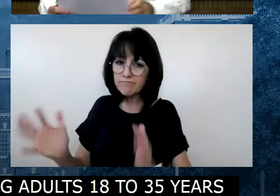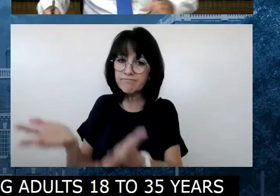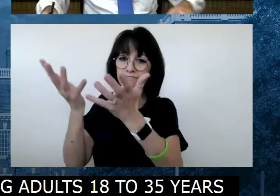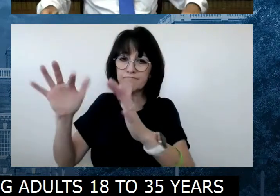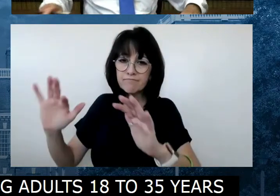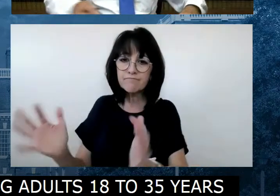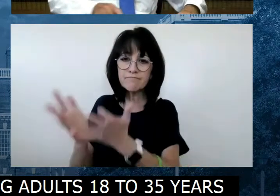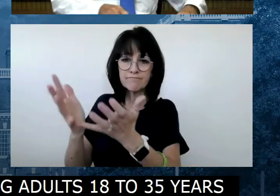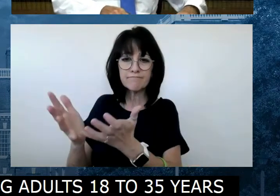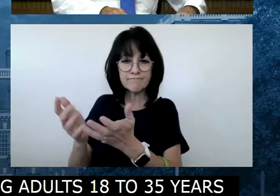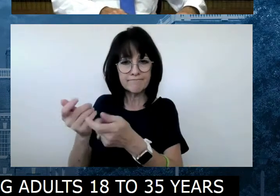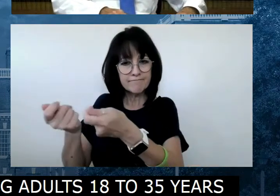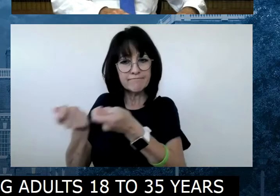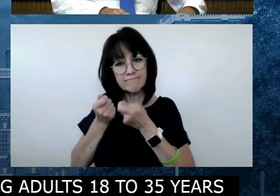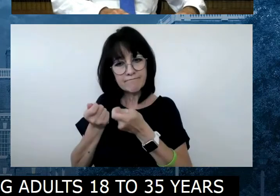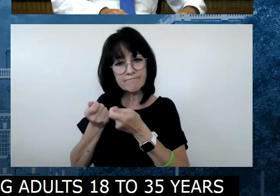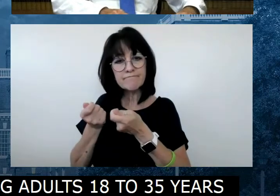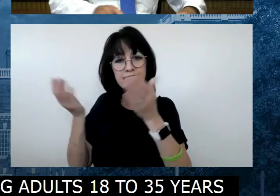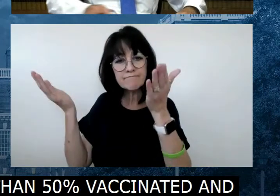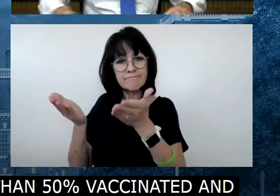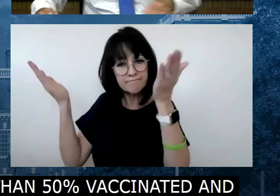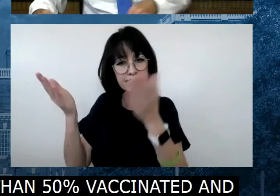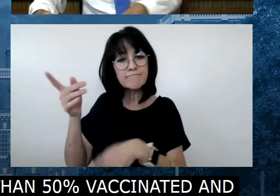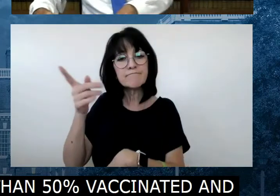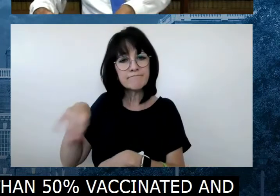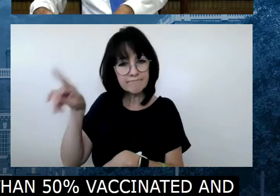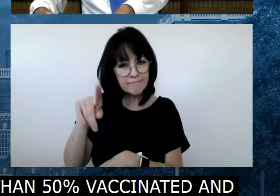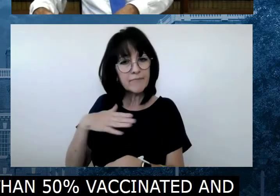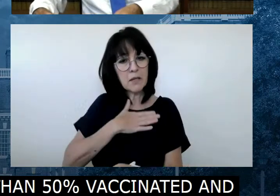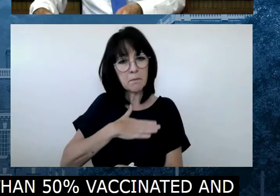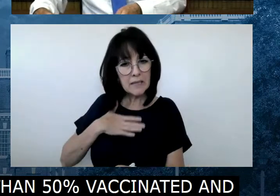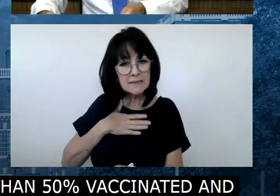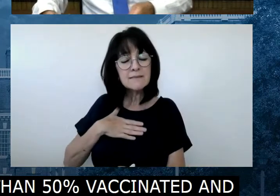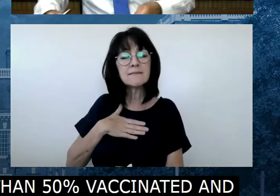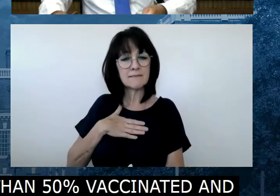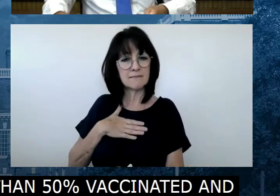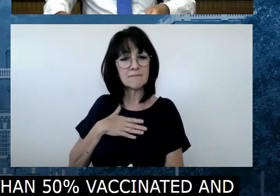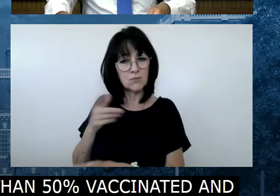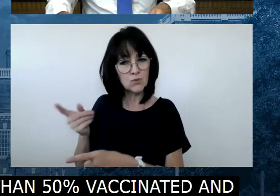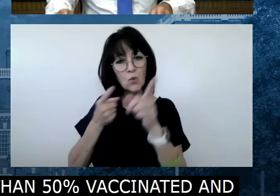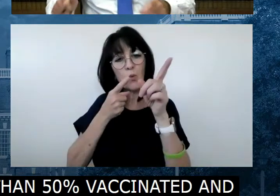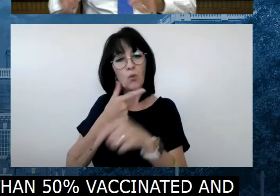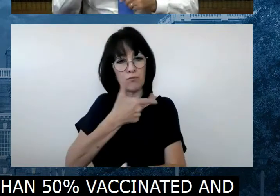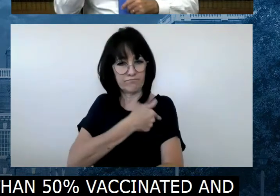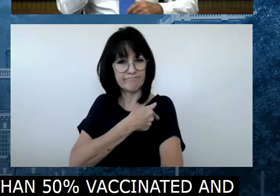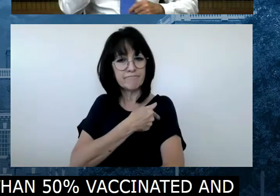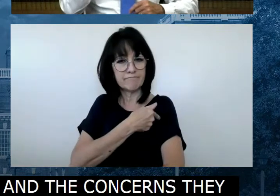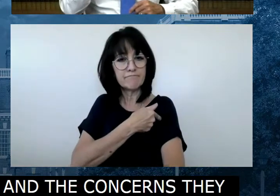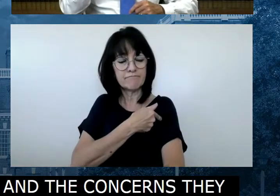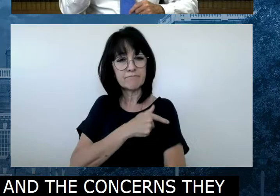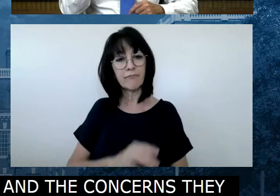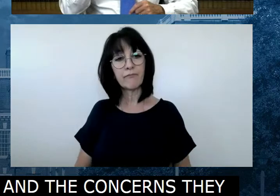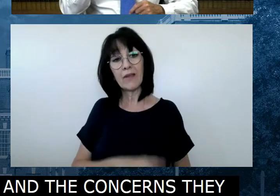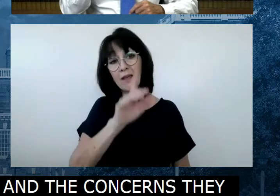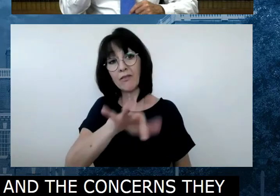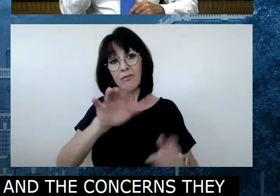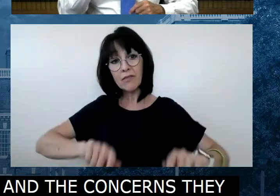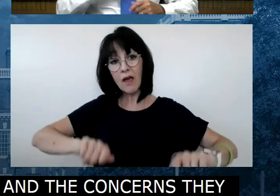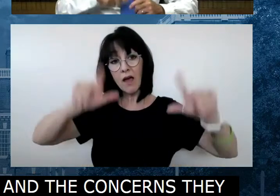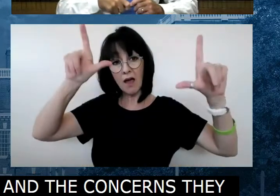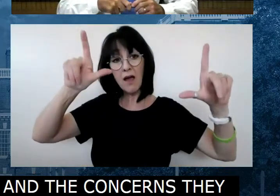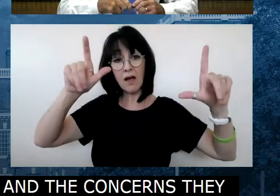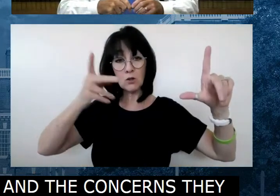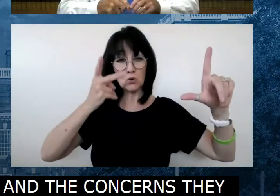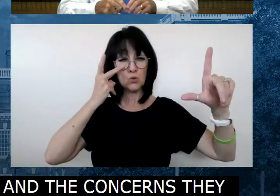have, getting them reconciled so that we can be safer throughout. The next graph just really shows the